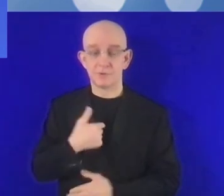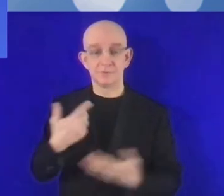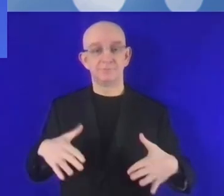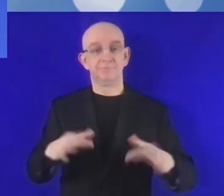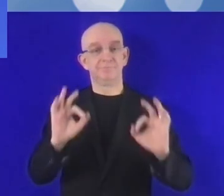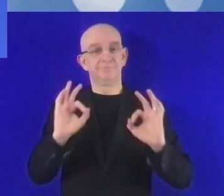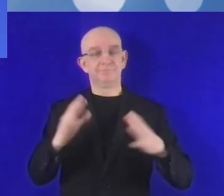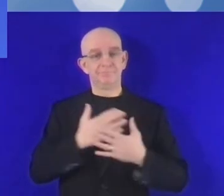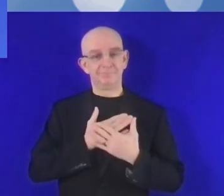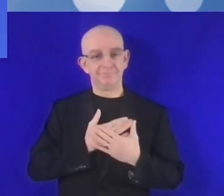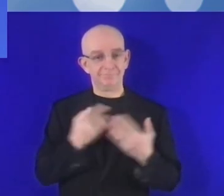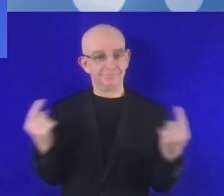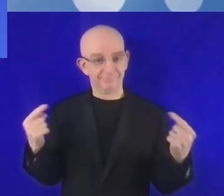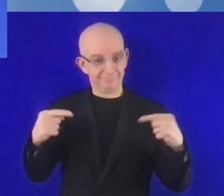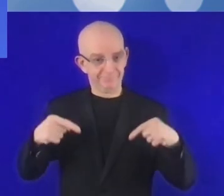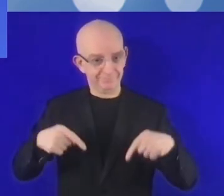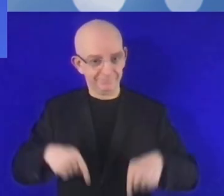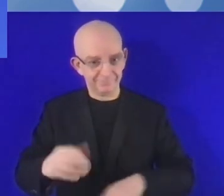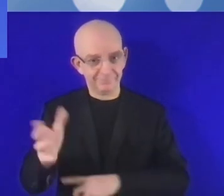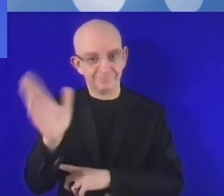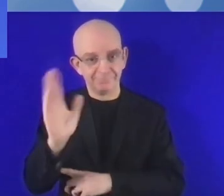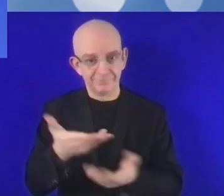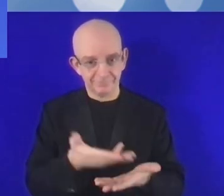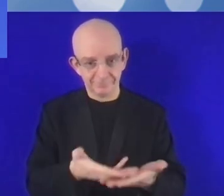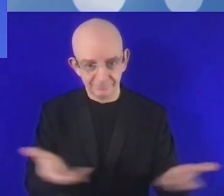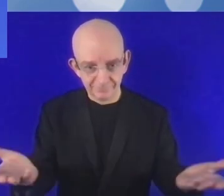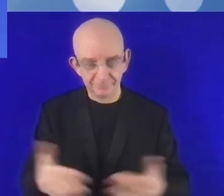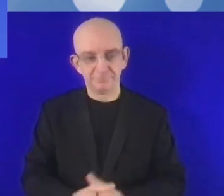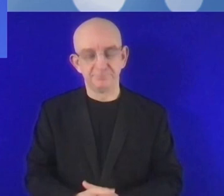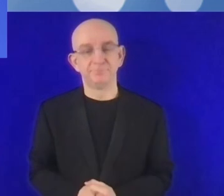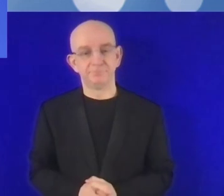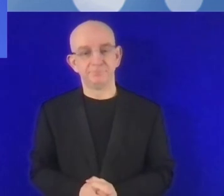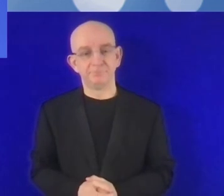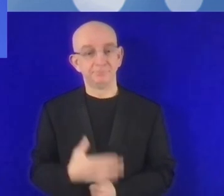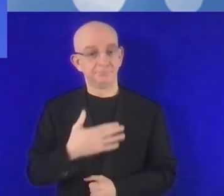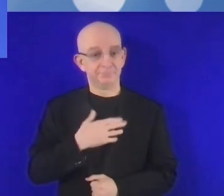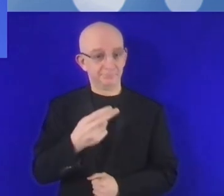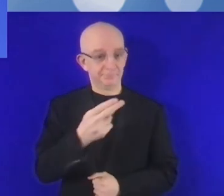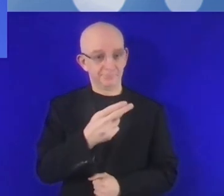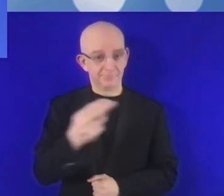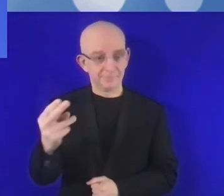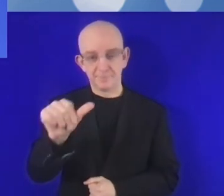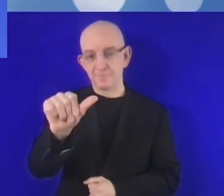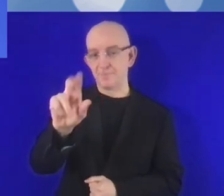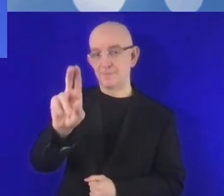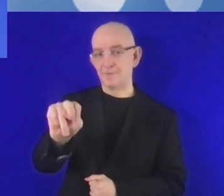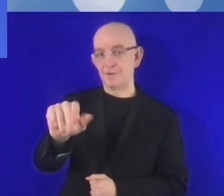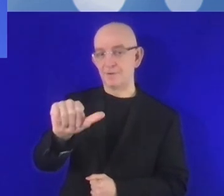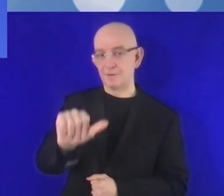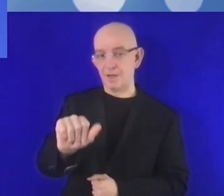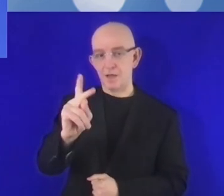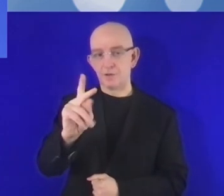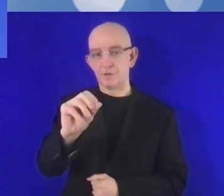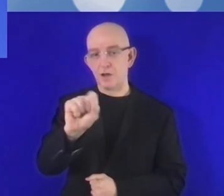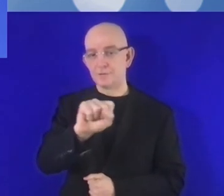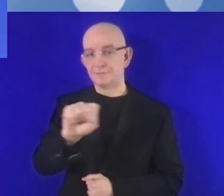My name is Kosiławy Anna Akpau-Kamasa. I am a student at